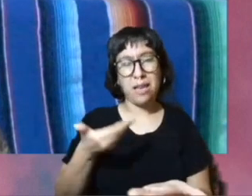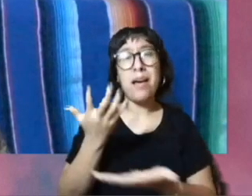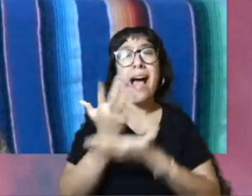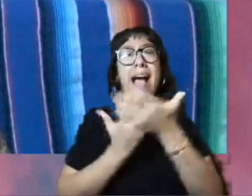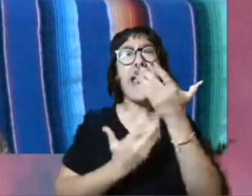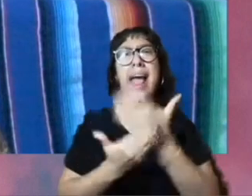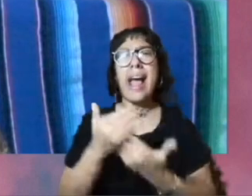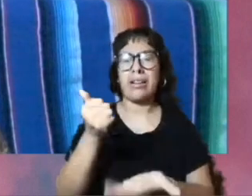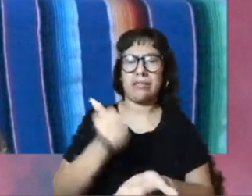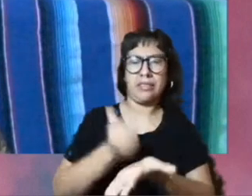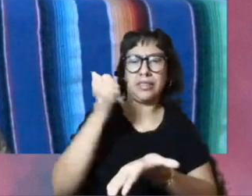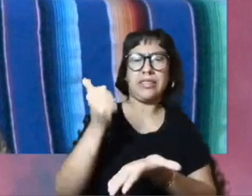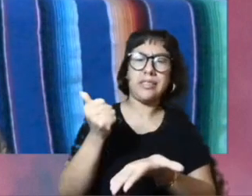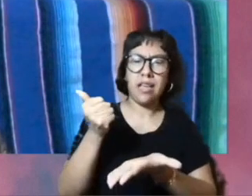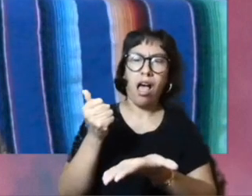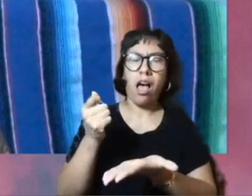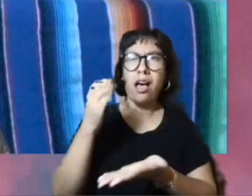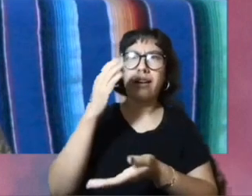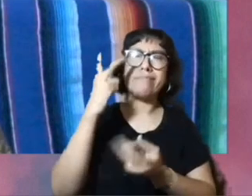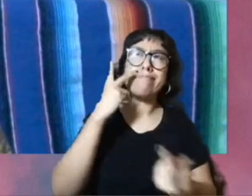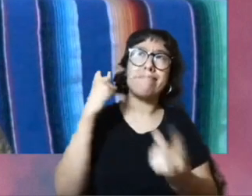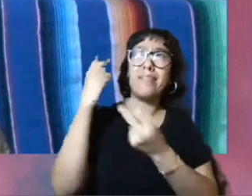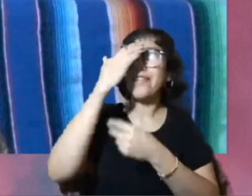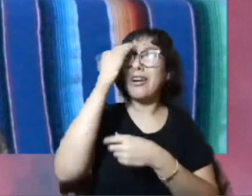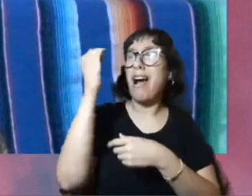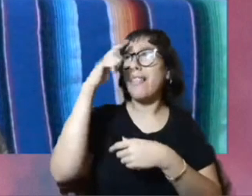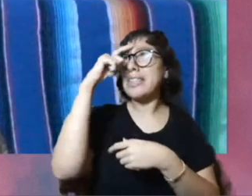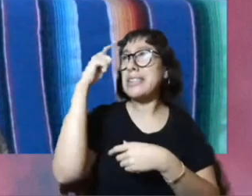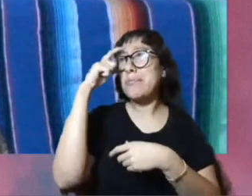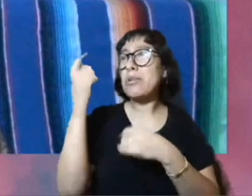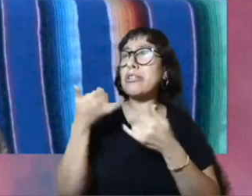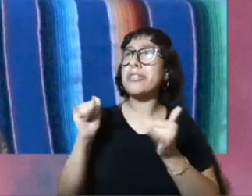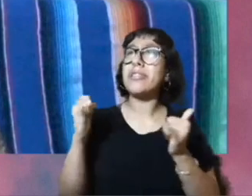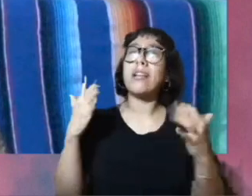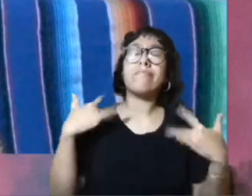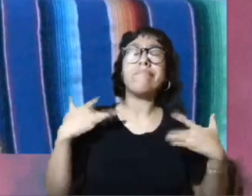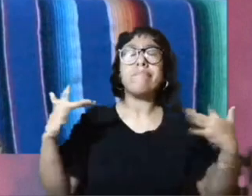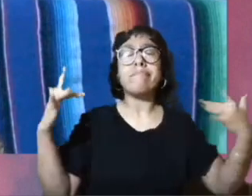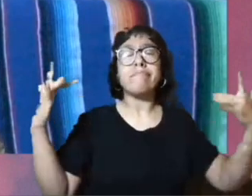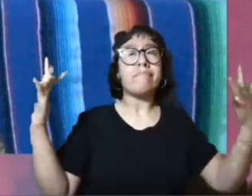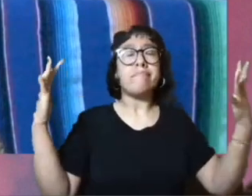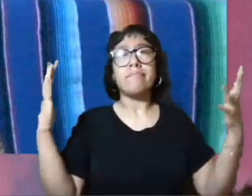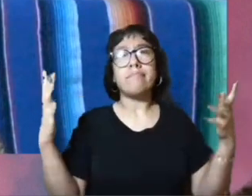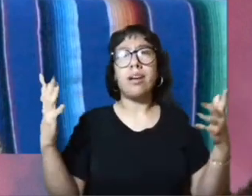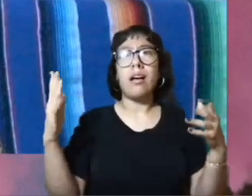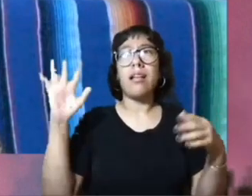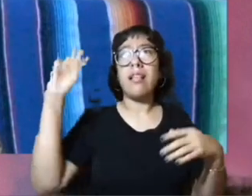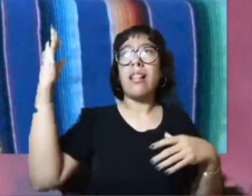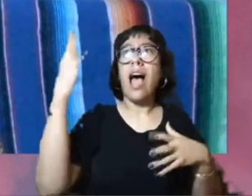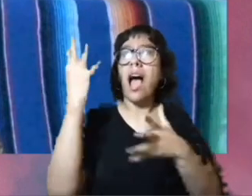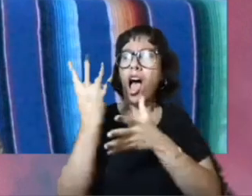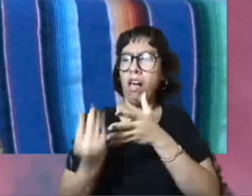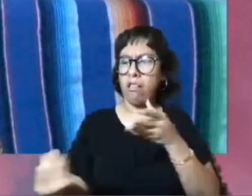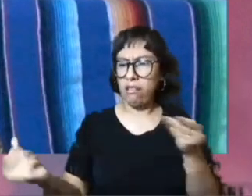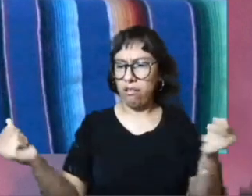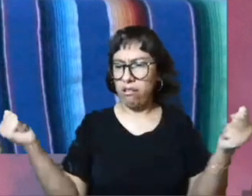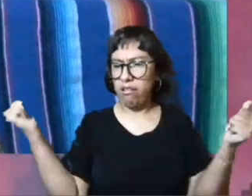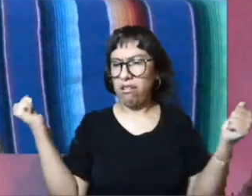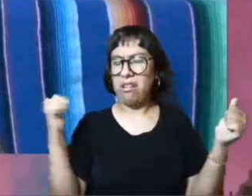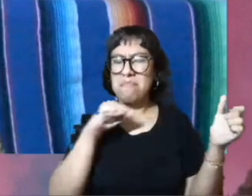watermark of a forgotten summer, still glowing in the lost light, muddy